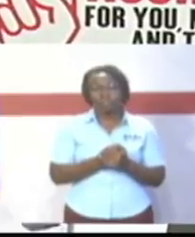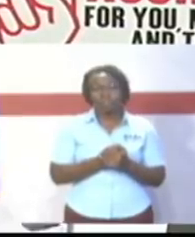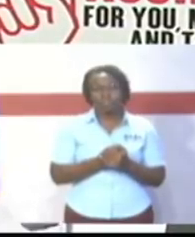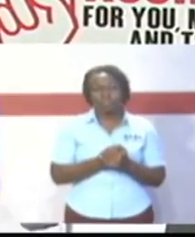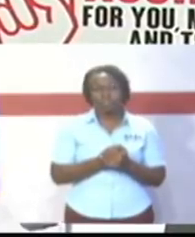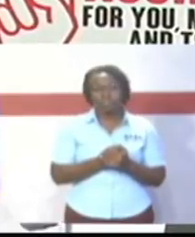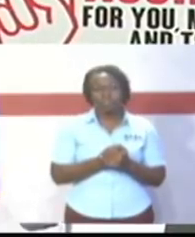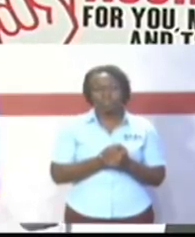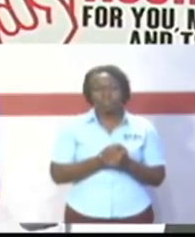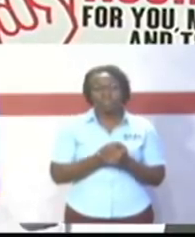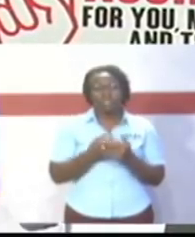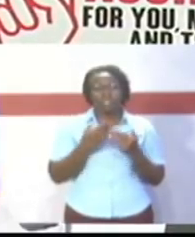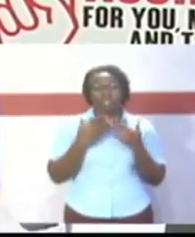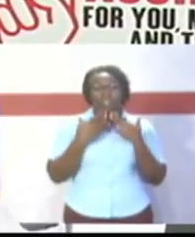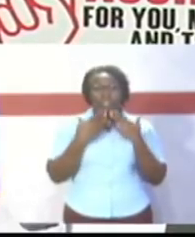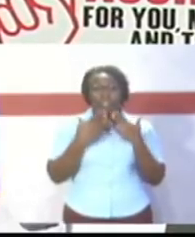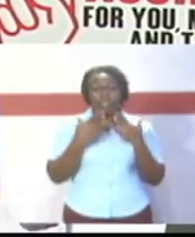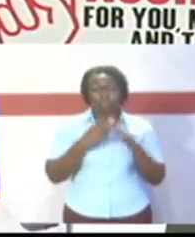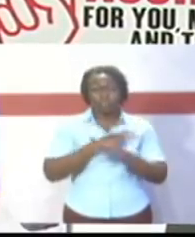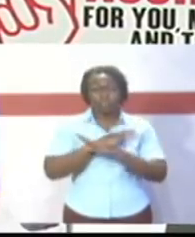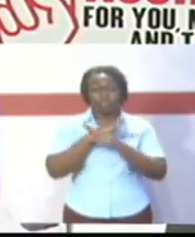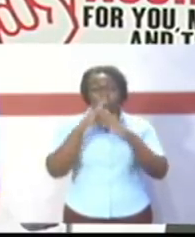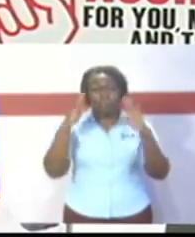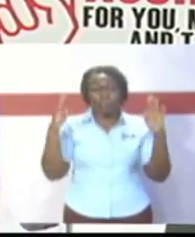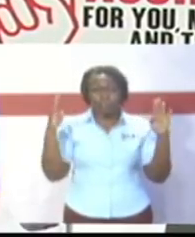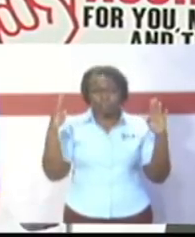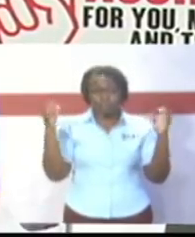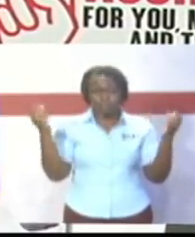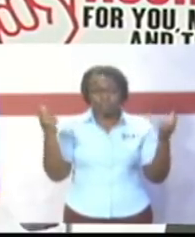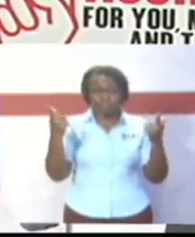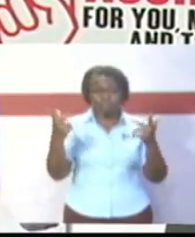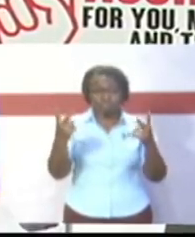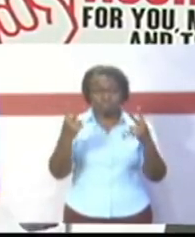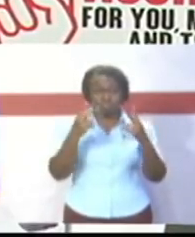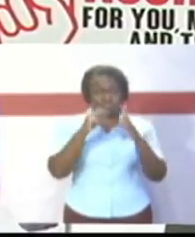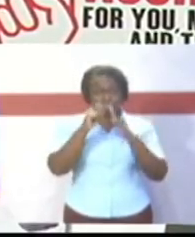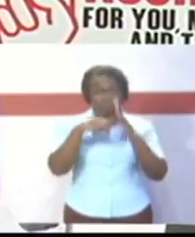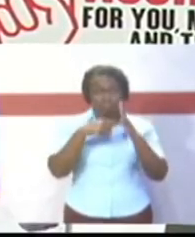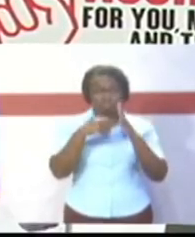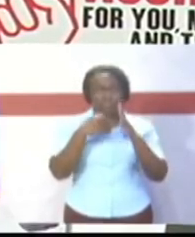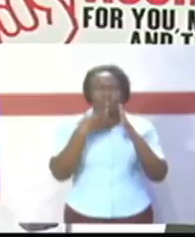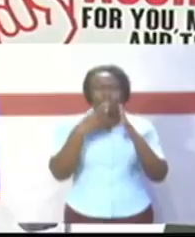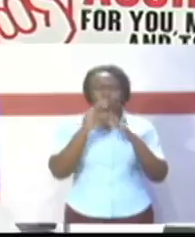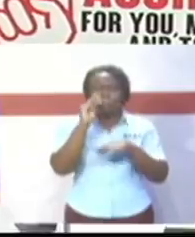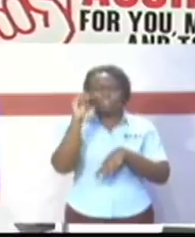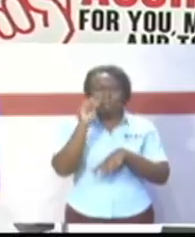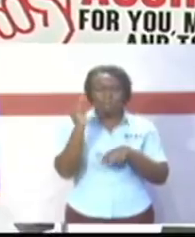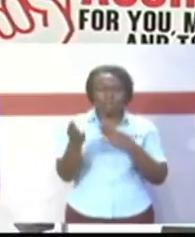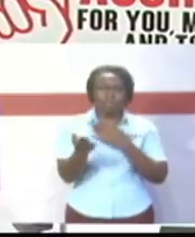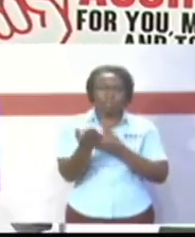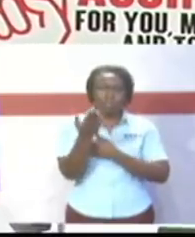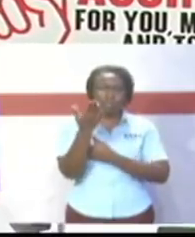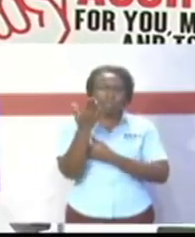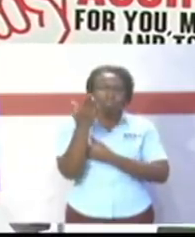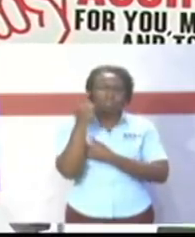and gentlemen of the media, the viewing and listening public, wherever you are, good Monday morning to you. Let me bring you up to date with